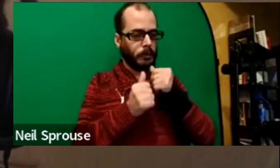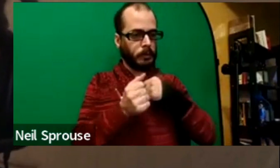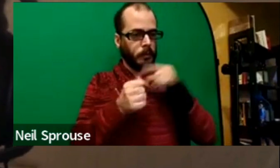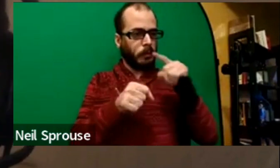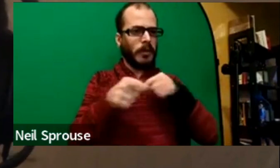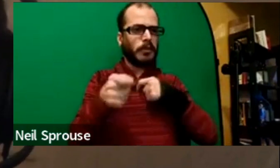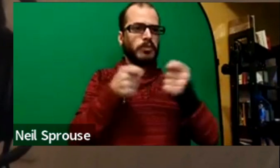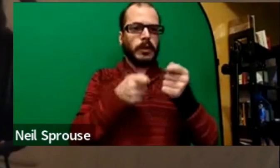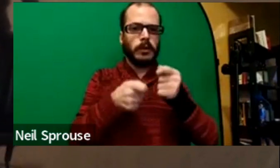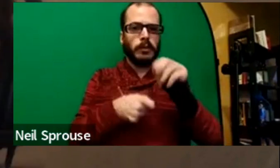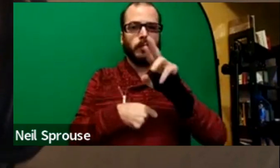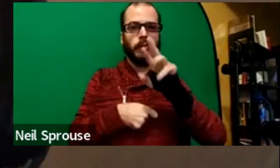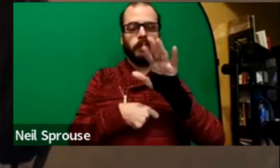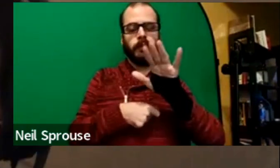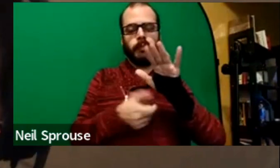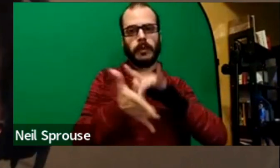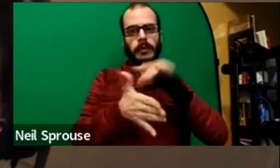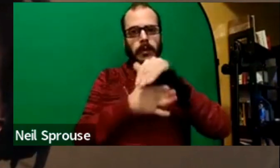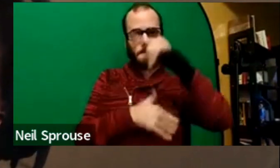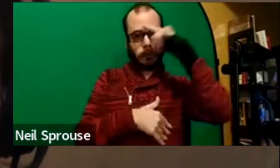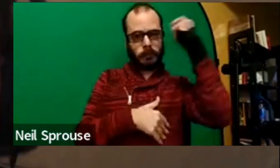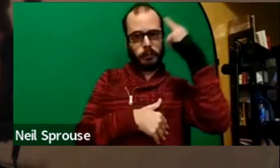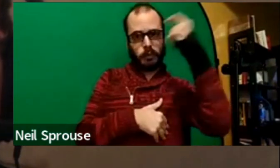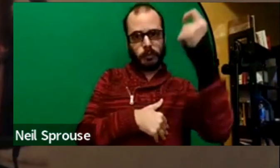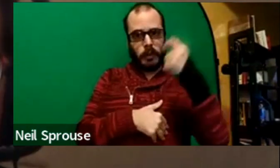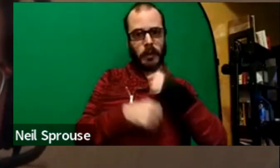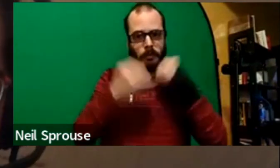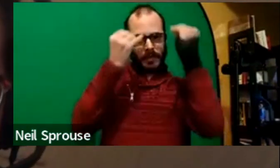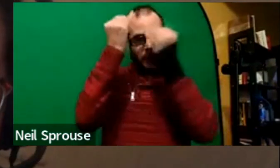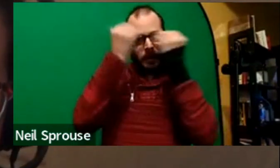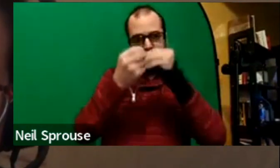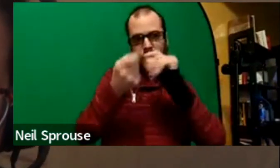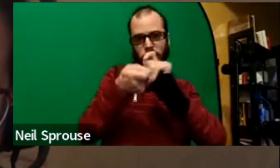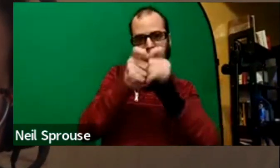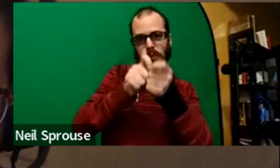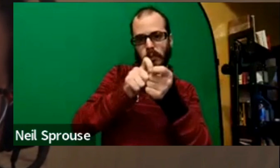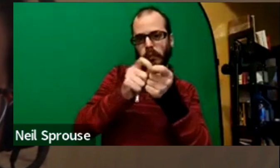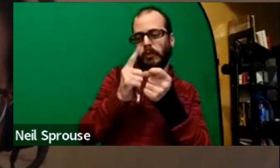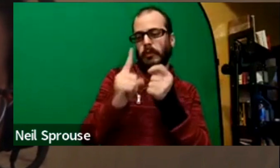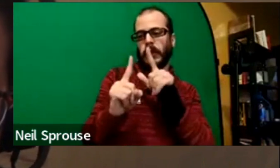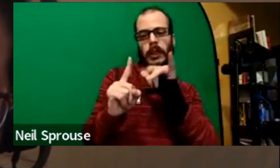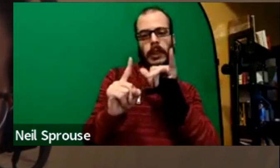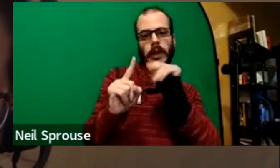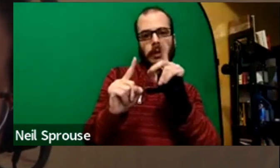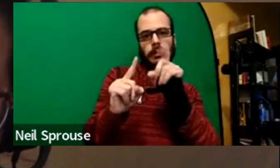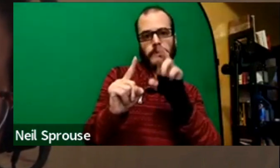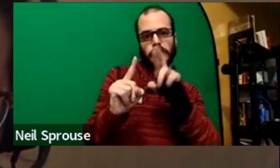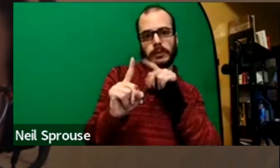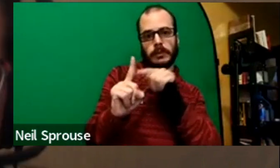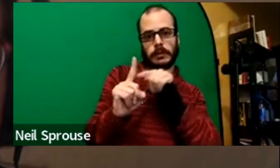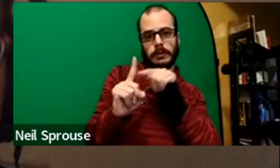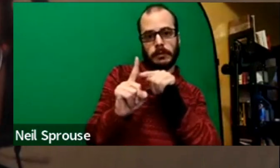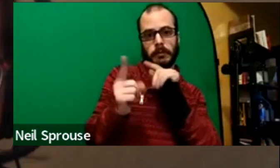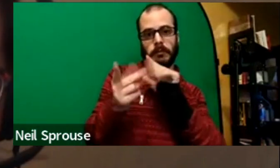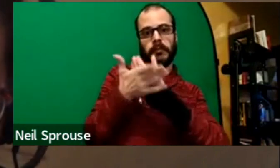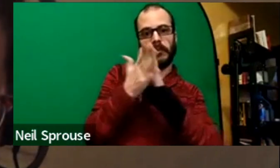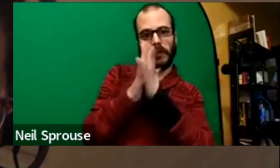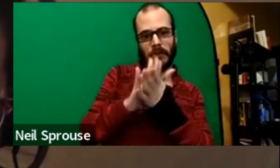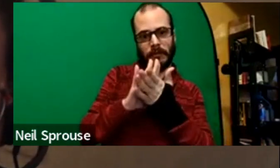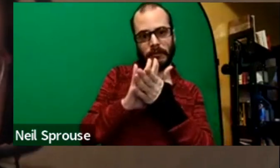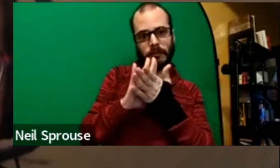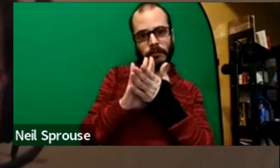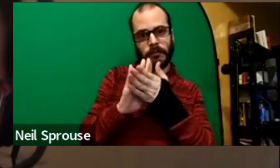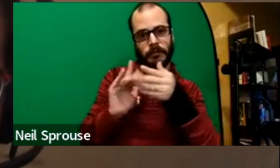influencing the story that we're telling structurally? So I remember I was discussing when I